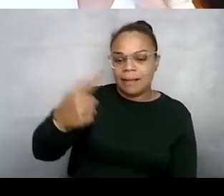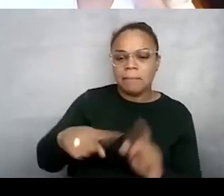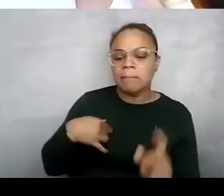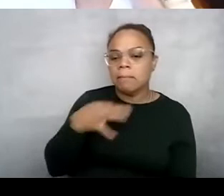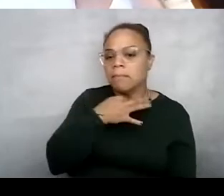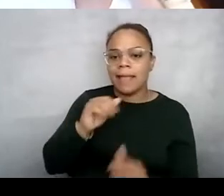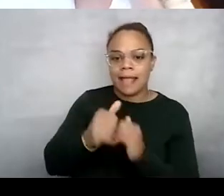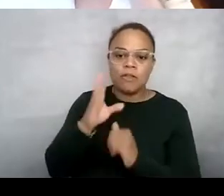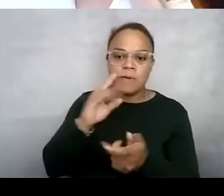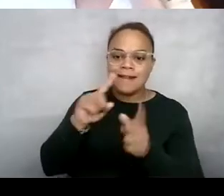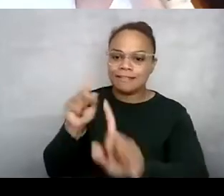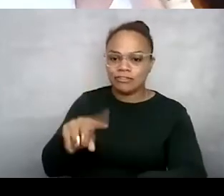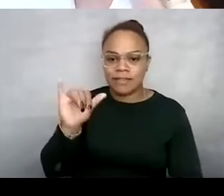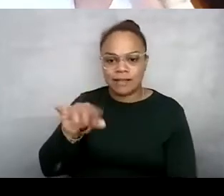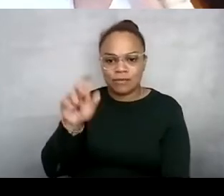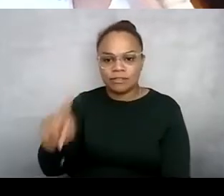That's a great question.